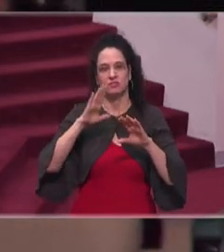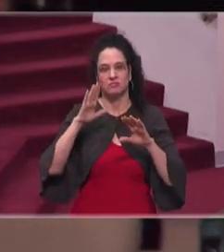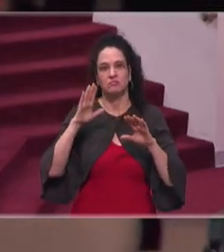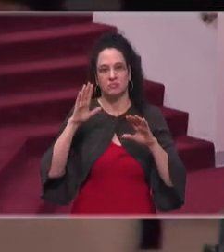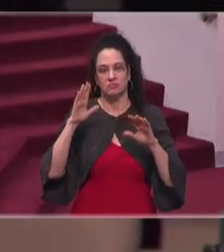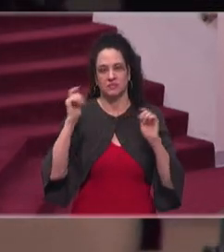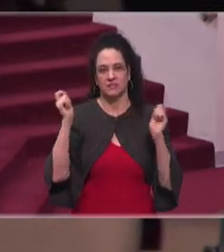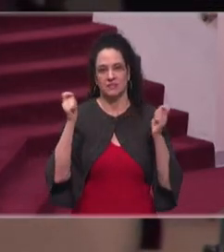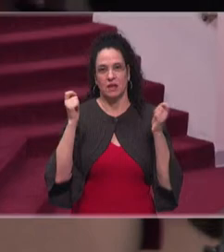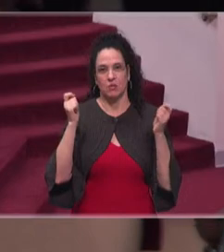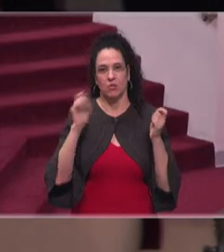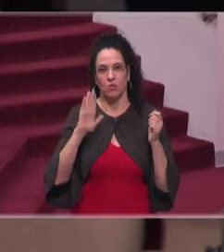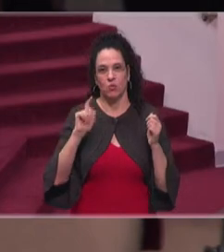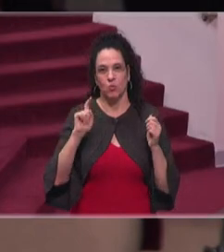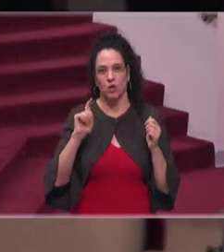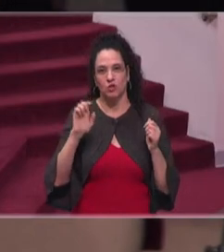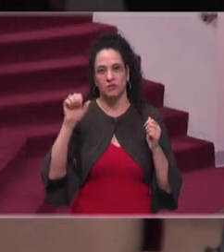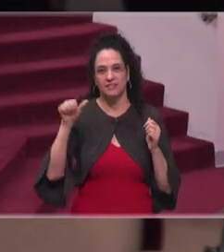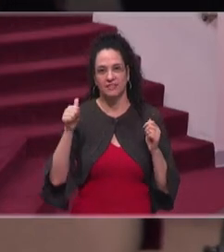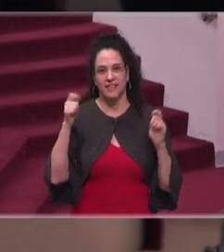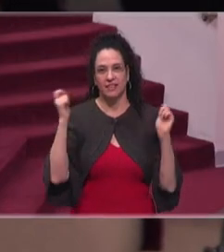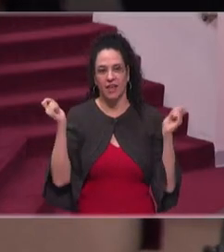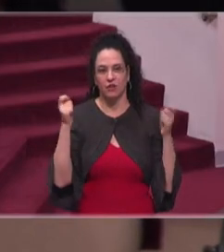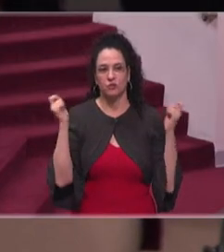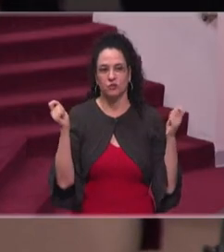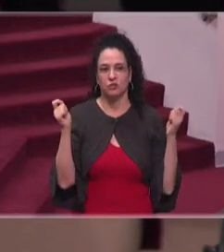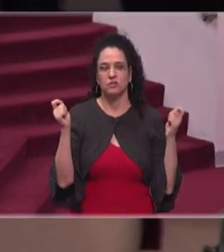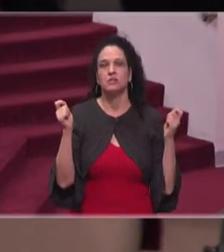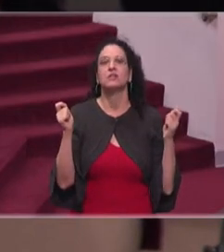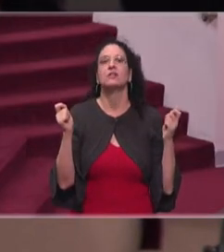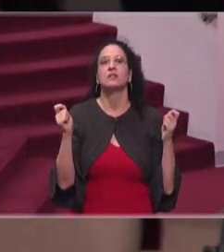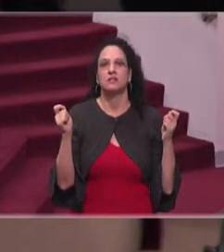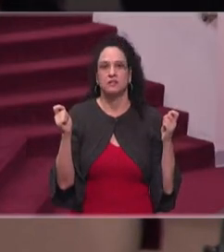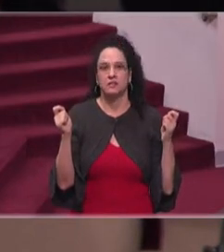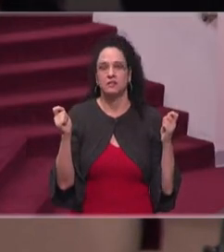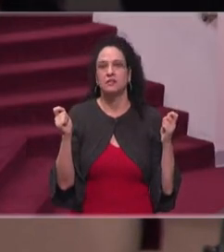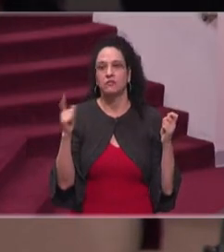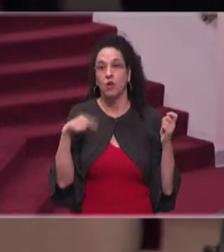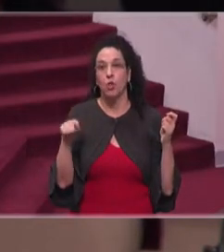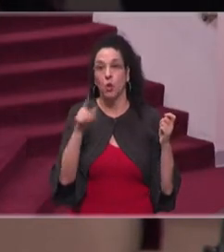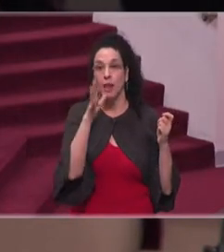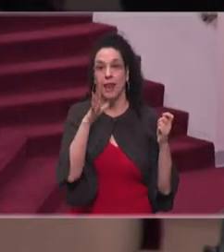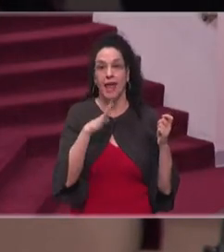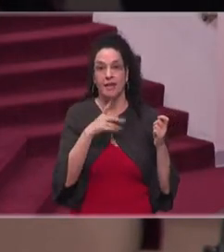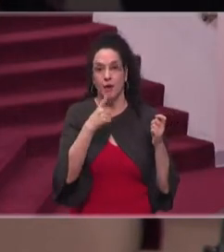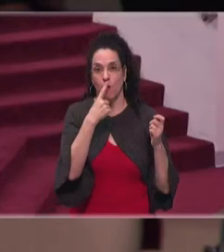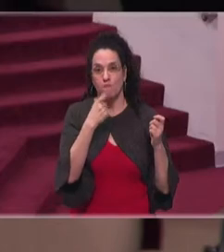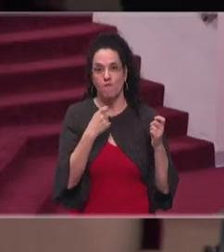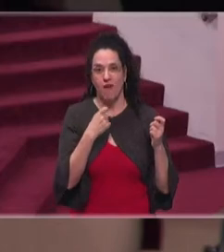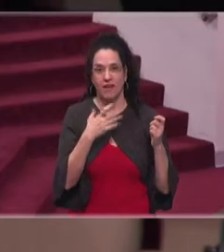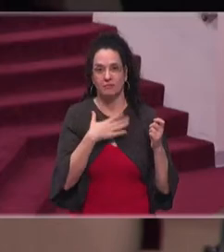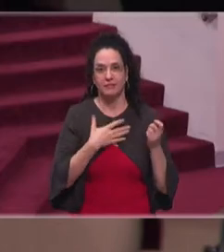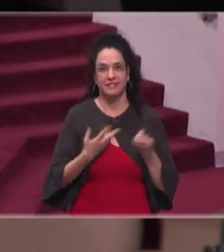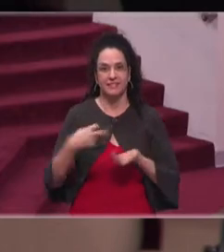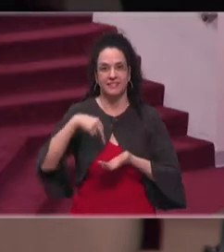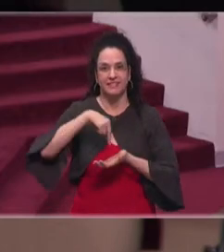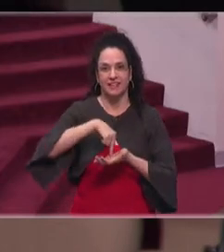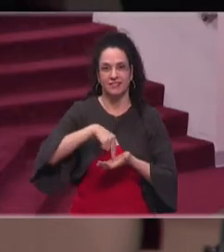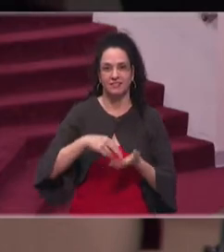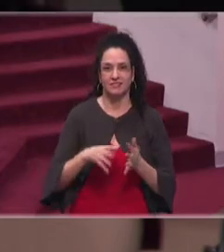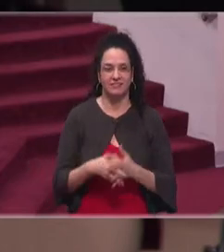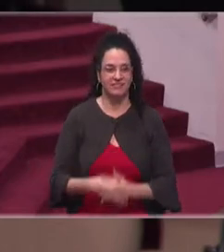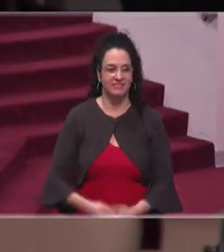the 110th anniversary of their founders. Day. Ladies in red, would you ladies please